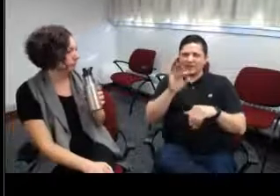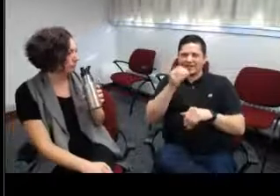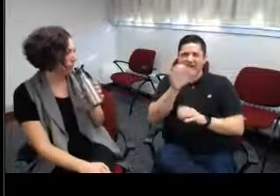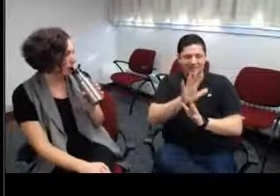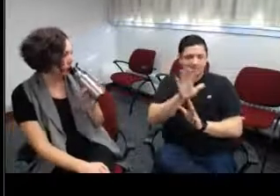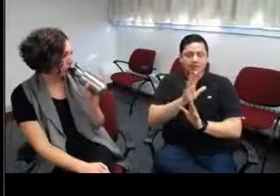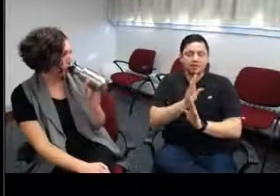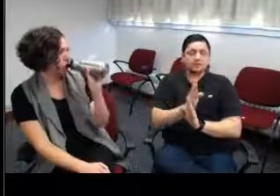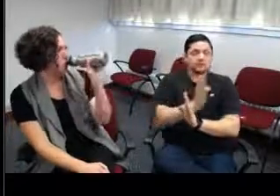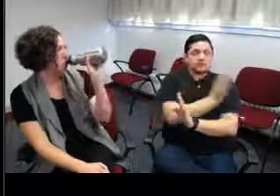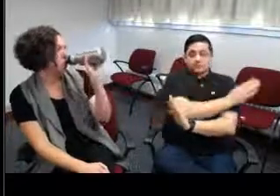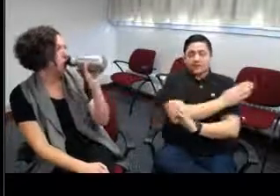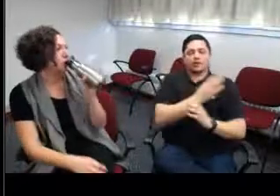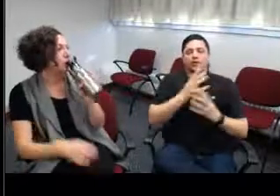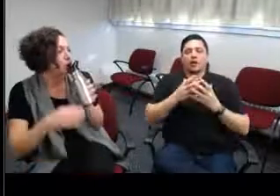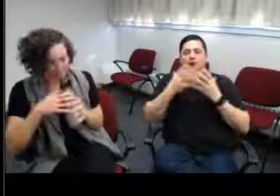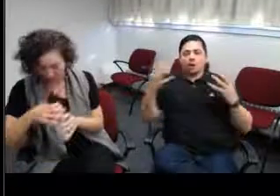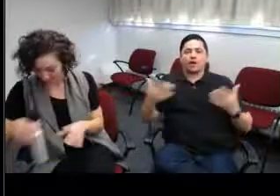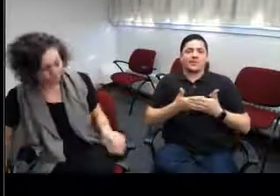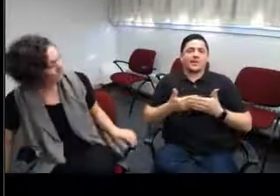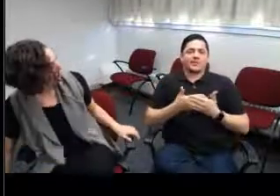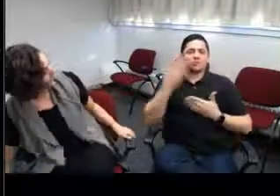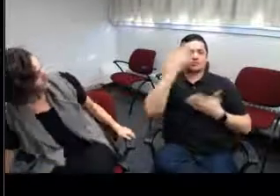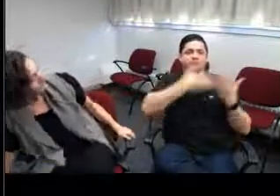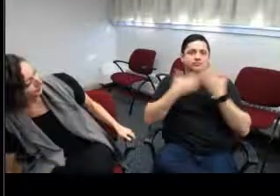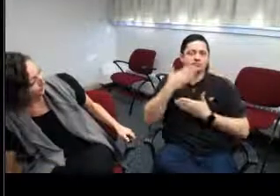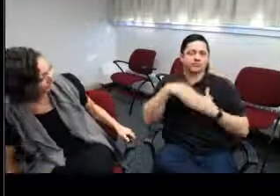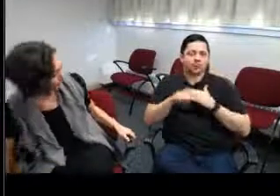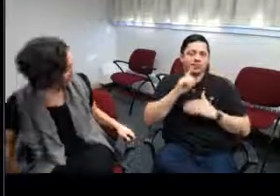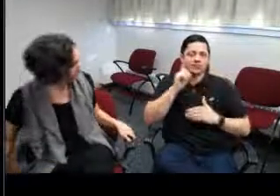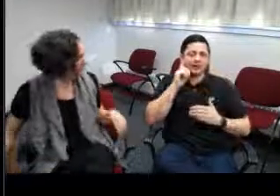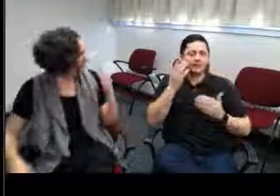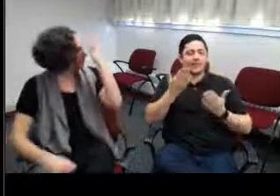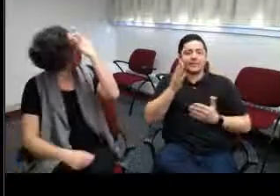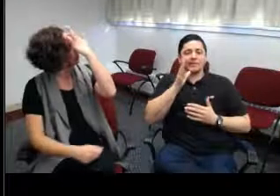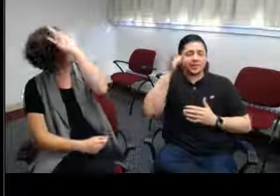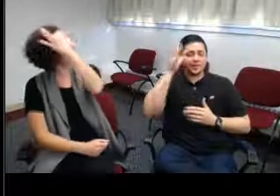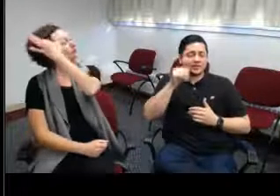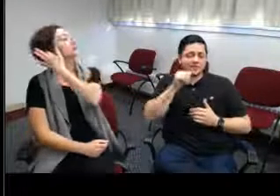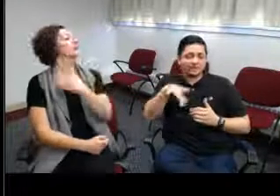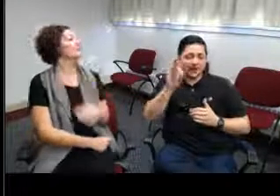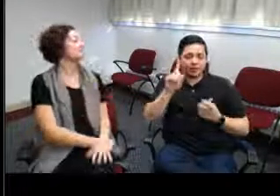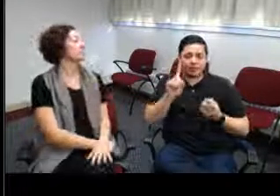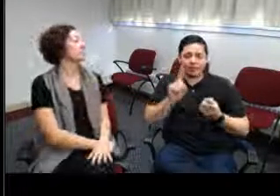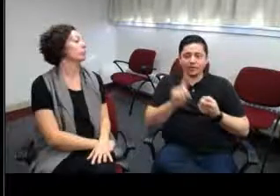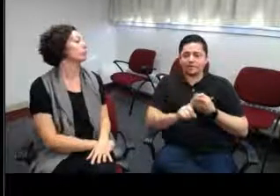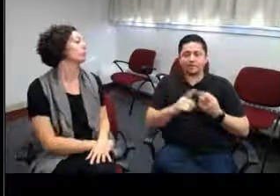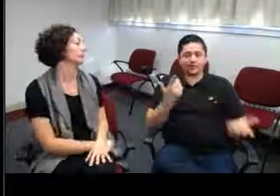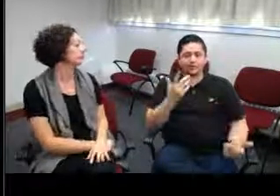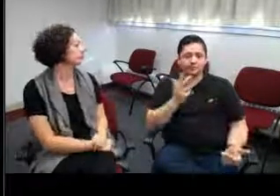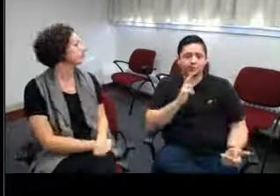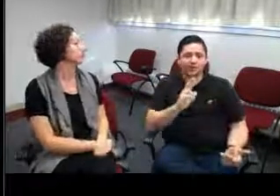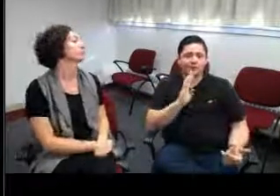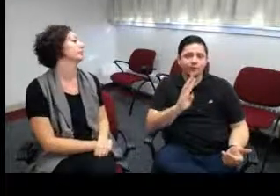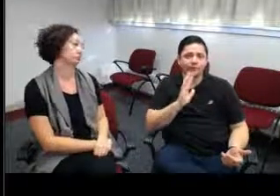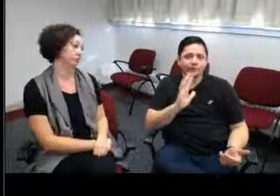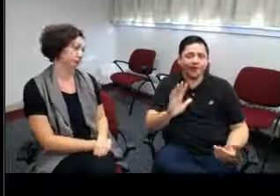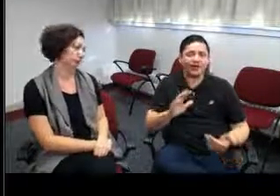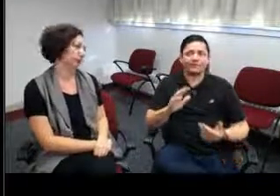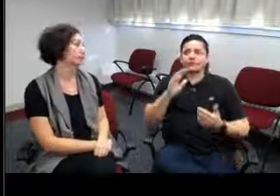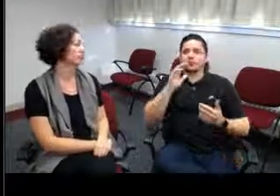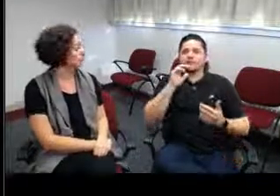implemented since the early 90s. I forget if it was 91 or 92. Before that, there were a lot of